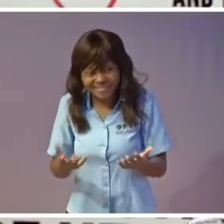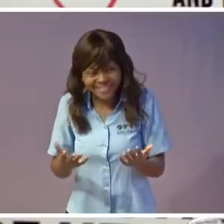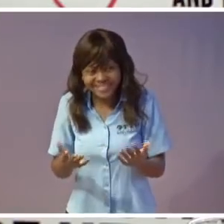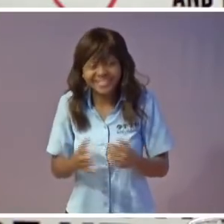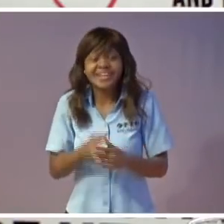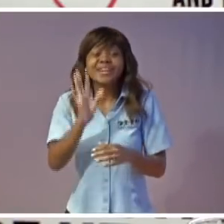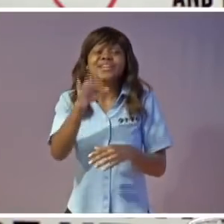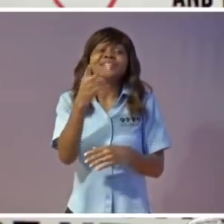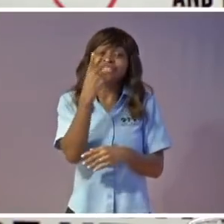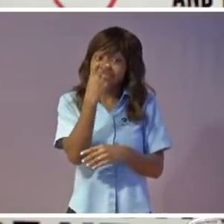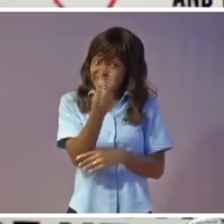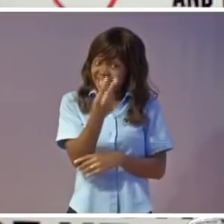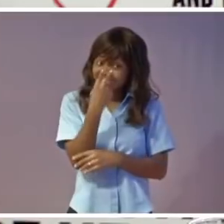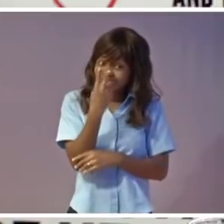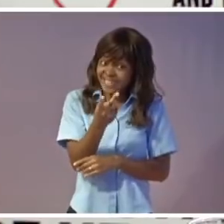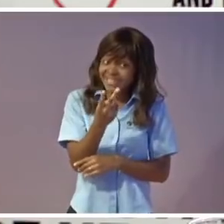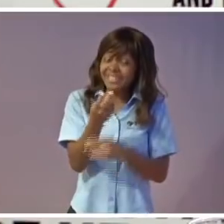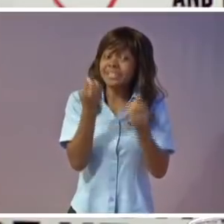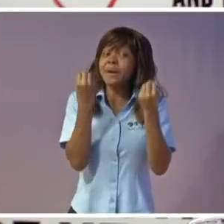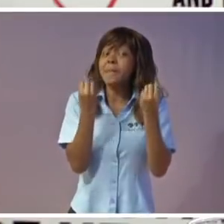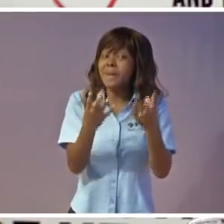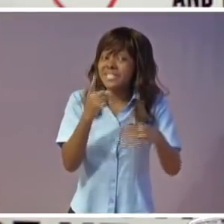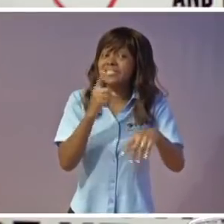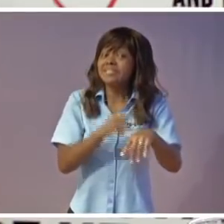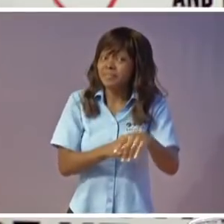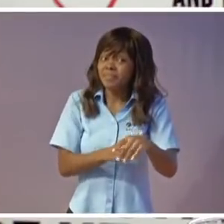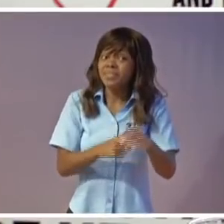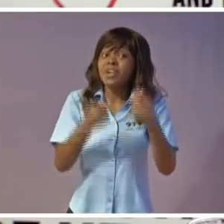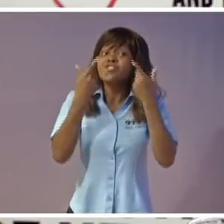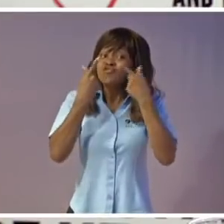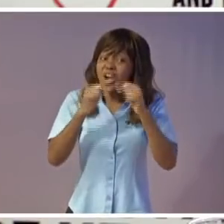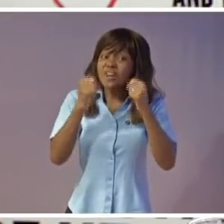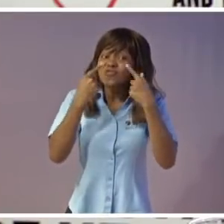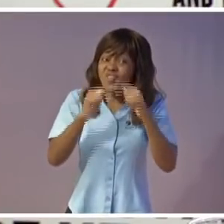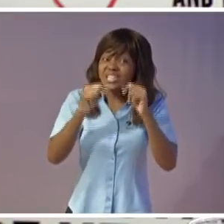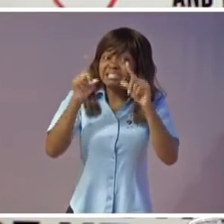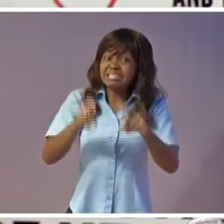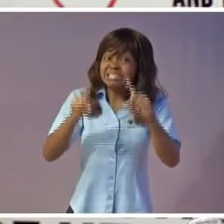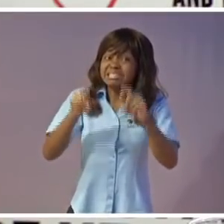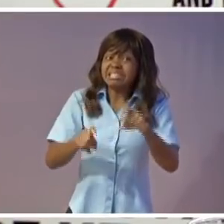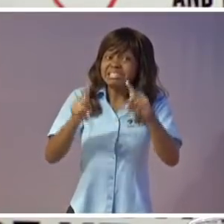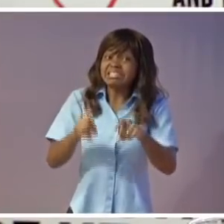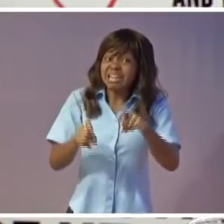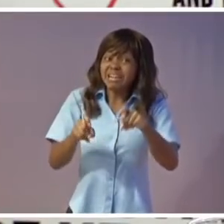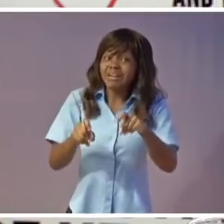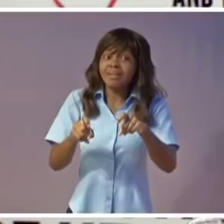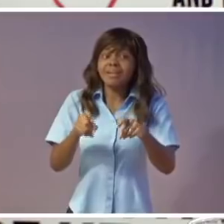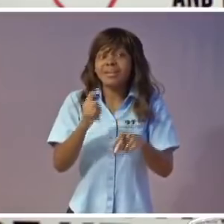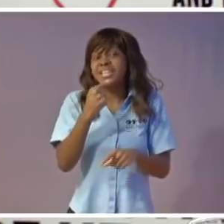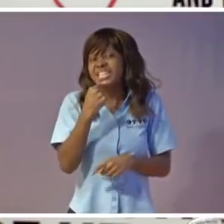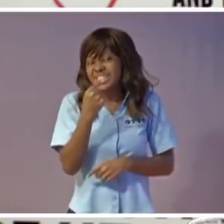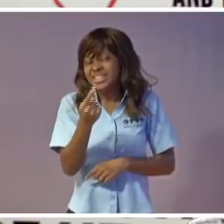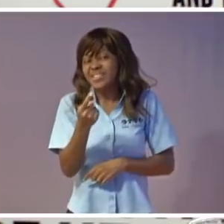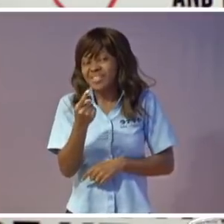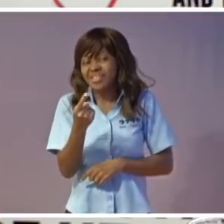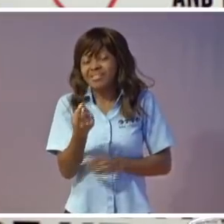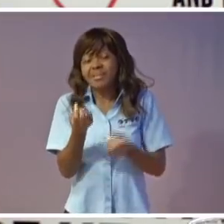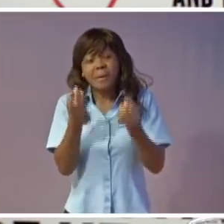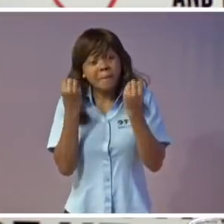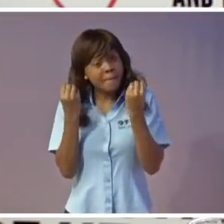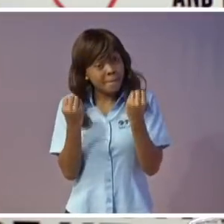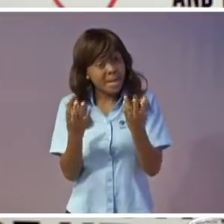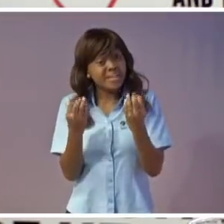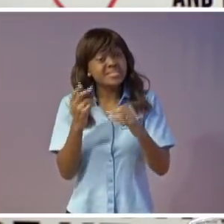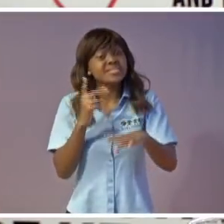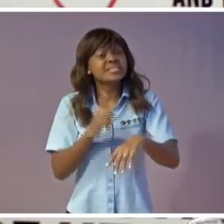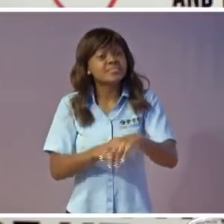that they get much more accurate results when the kits are when the swabs are properly used